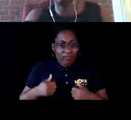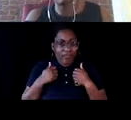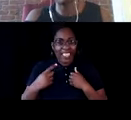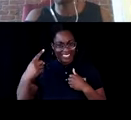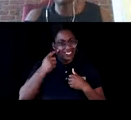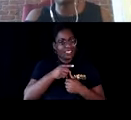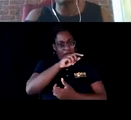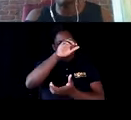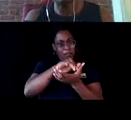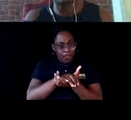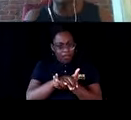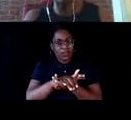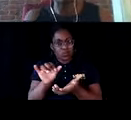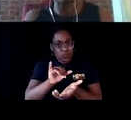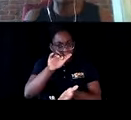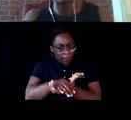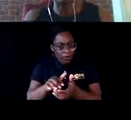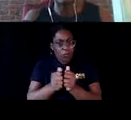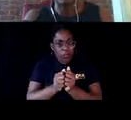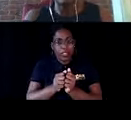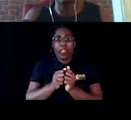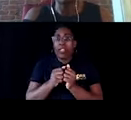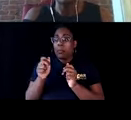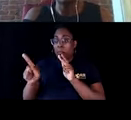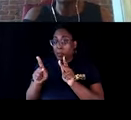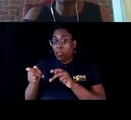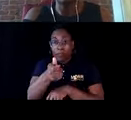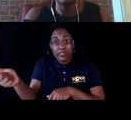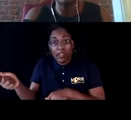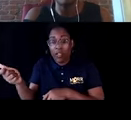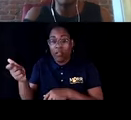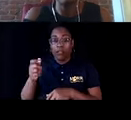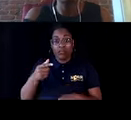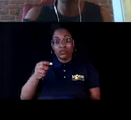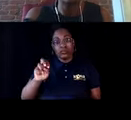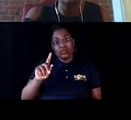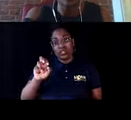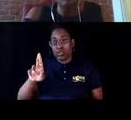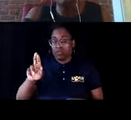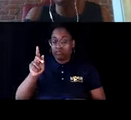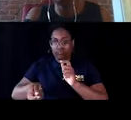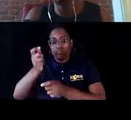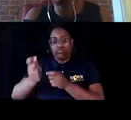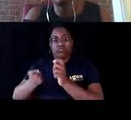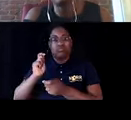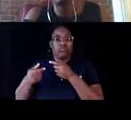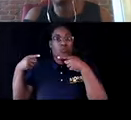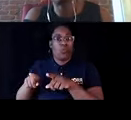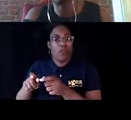multiple, married to multiple people of gender, of different genders. And so there, when they came to